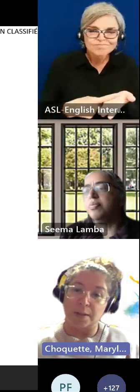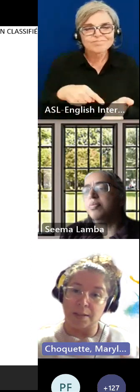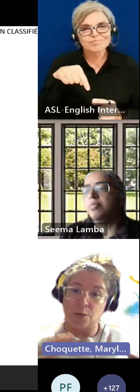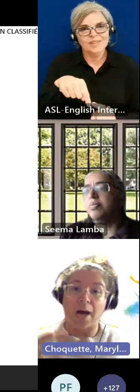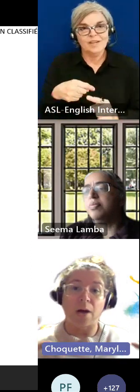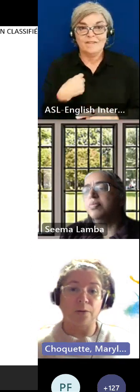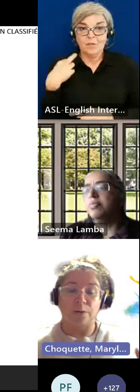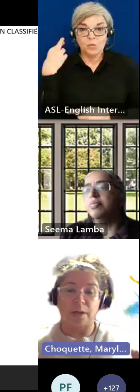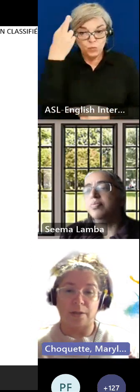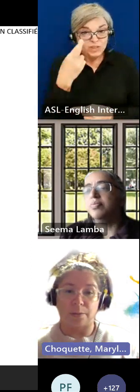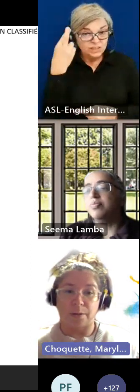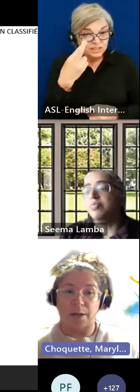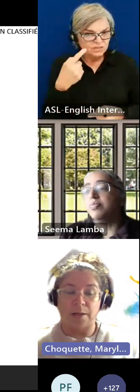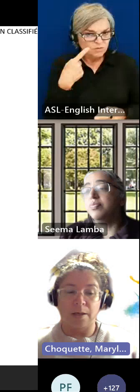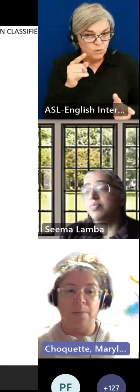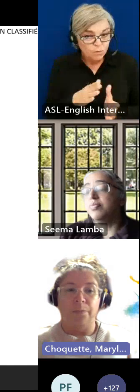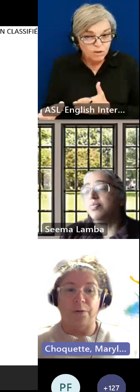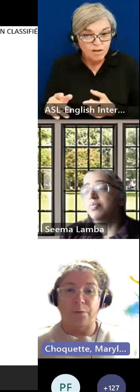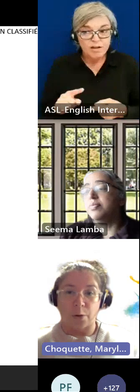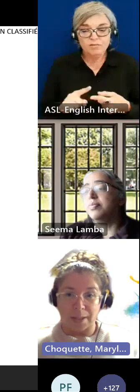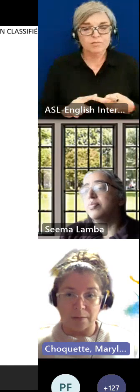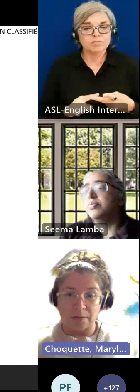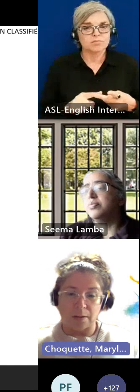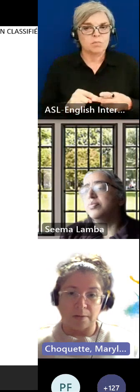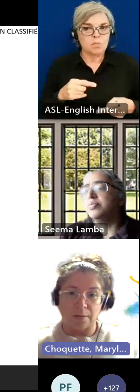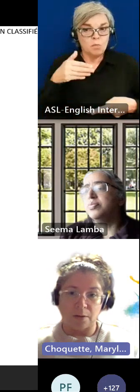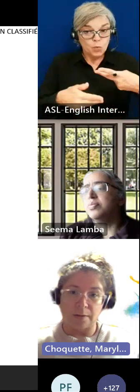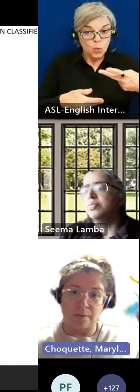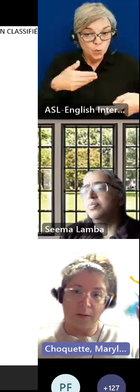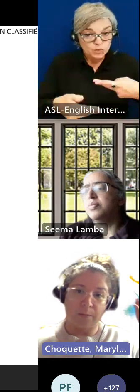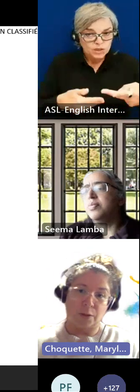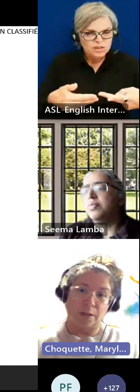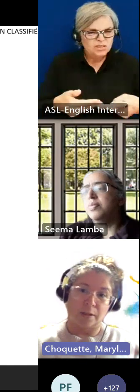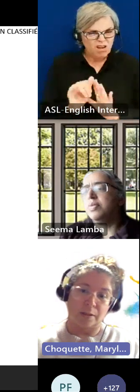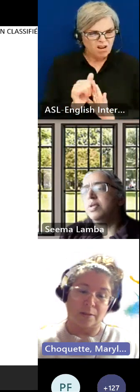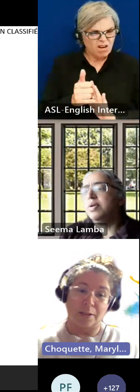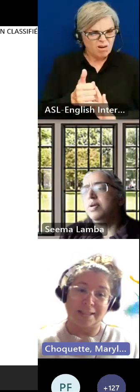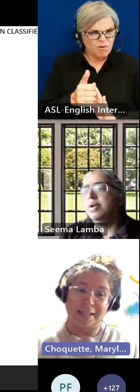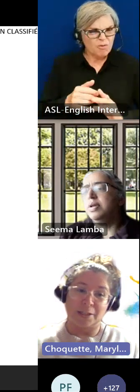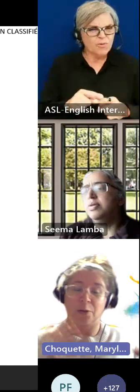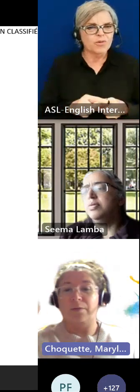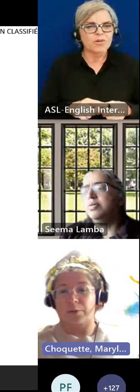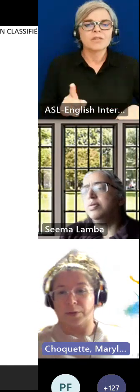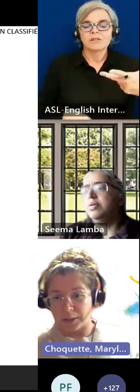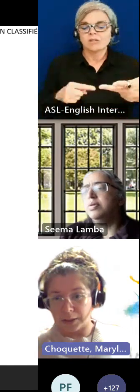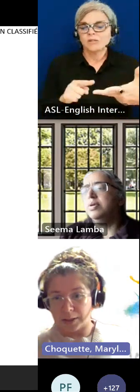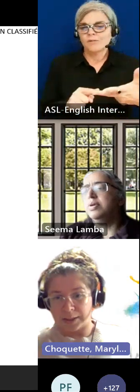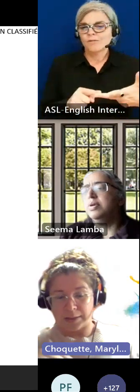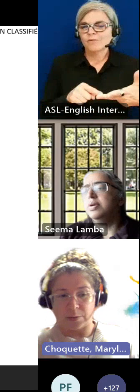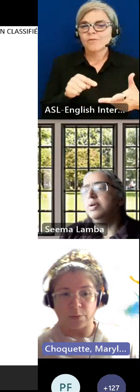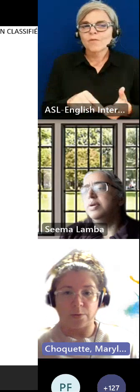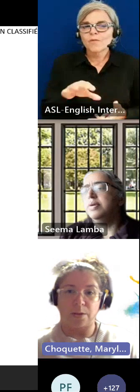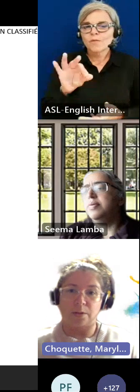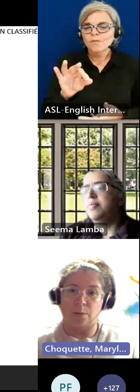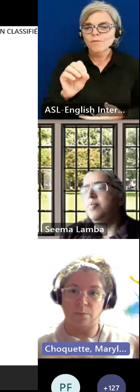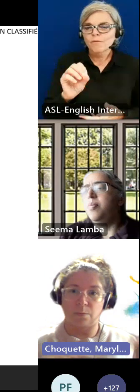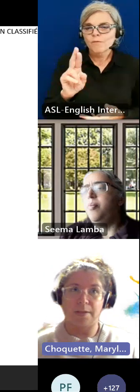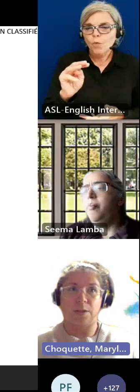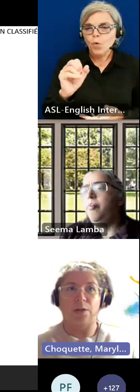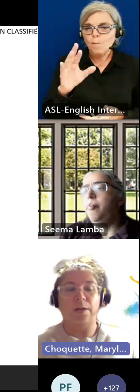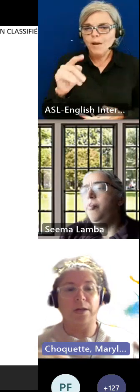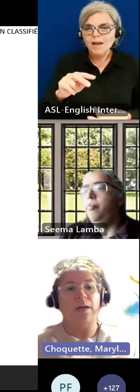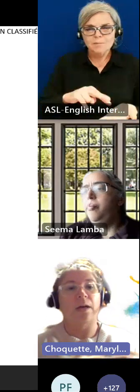the process, so how you create your plan, the format, I like to call it the container versus the content approach.